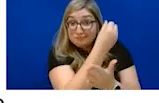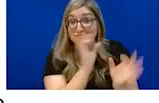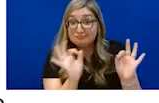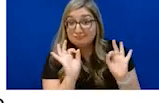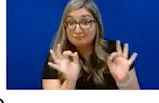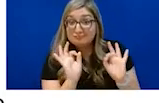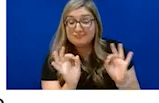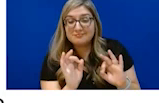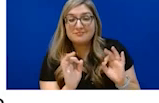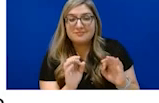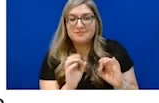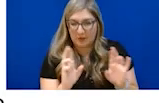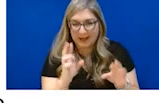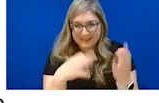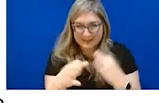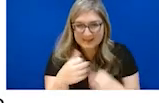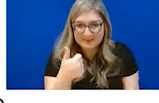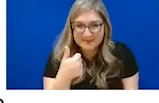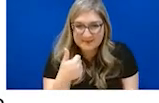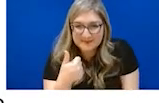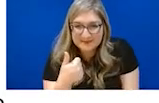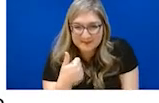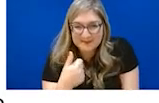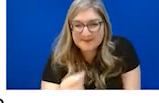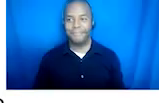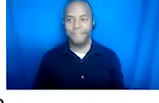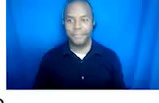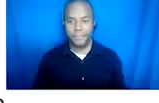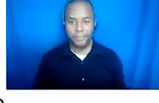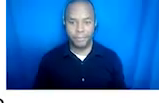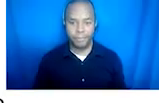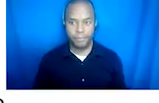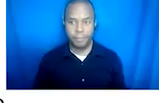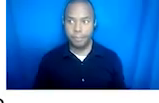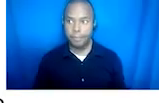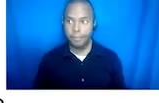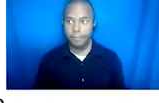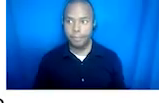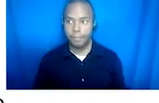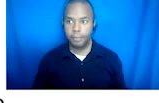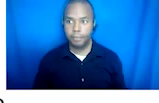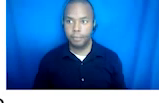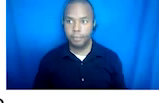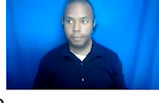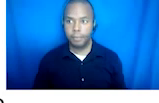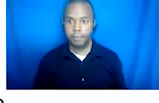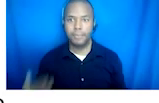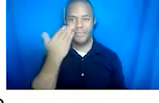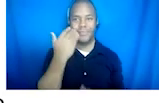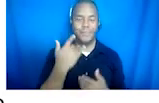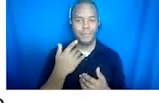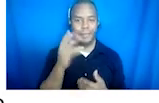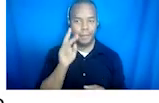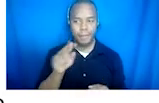center coordinator the other day, and she said that they've seen an increase in the quality of that tutoring